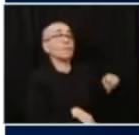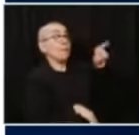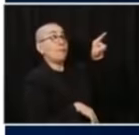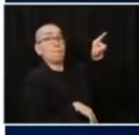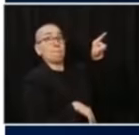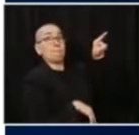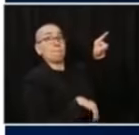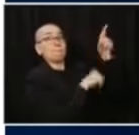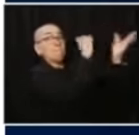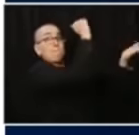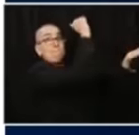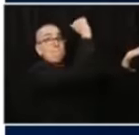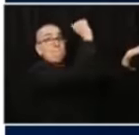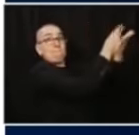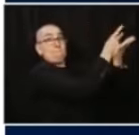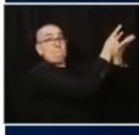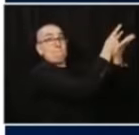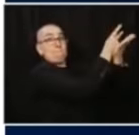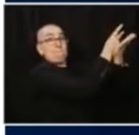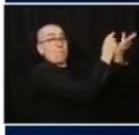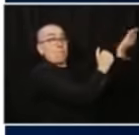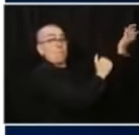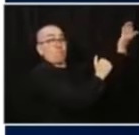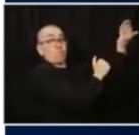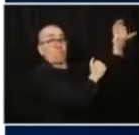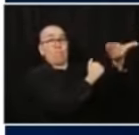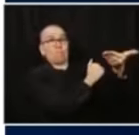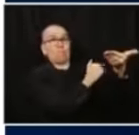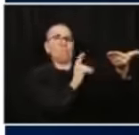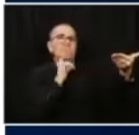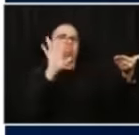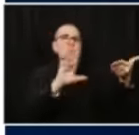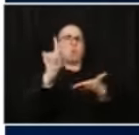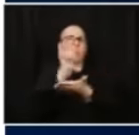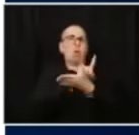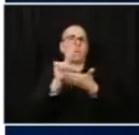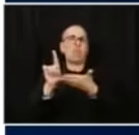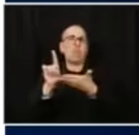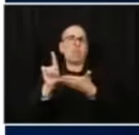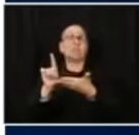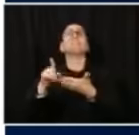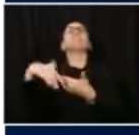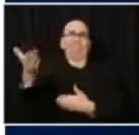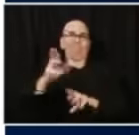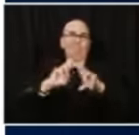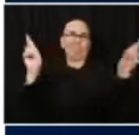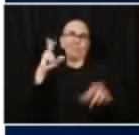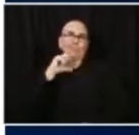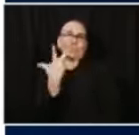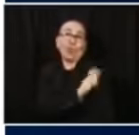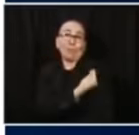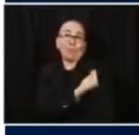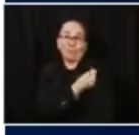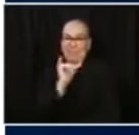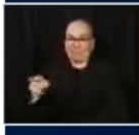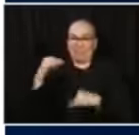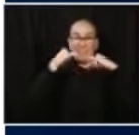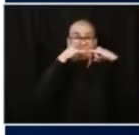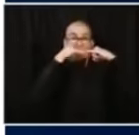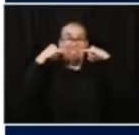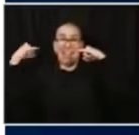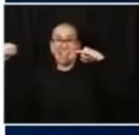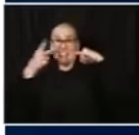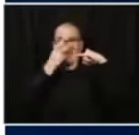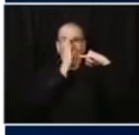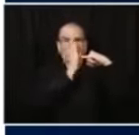and we get the ACIP recommendations before we're administering it. But this just gives you a sense of, that those next steps